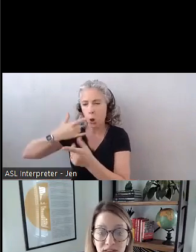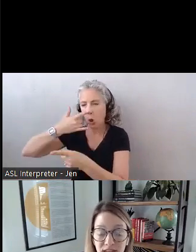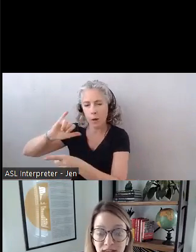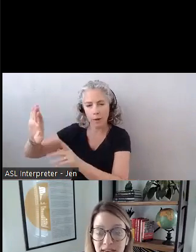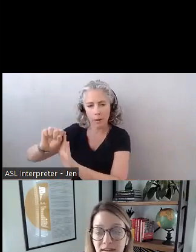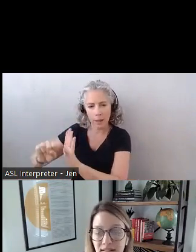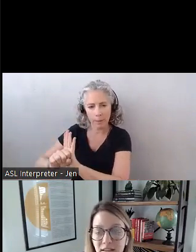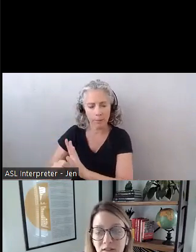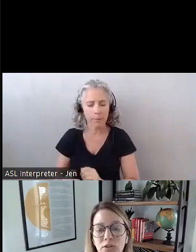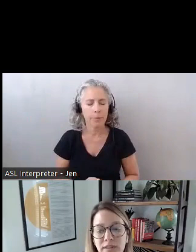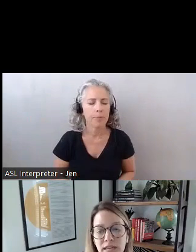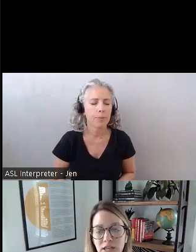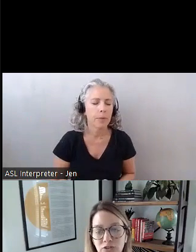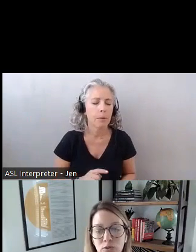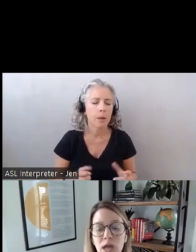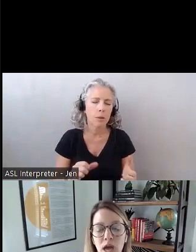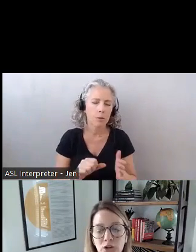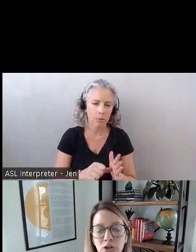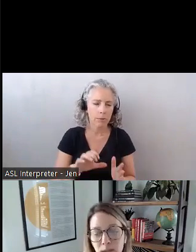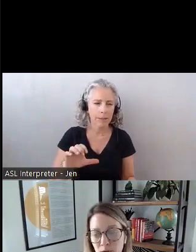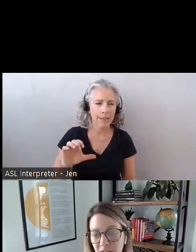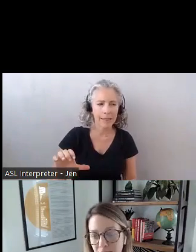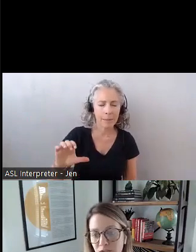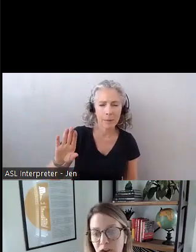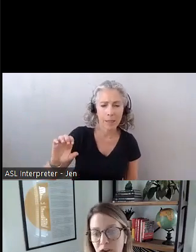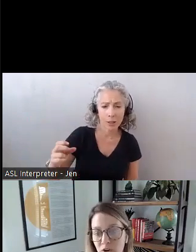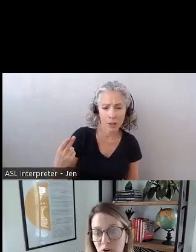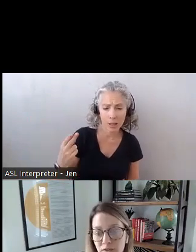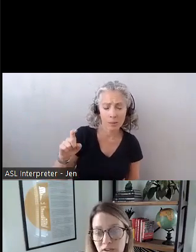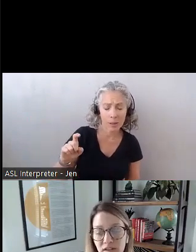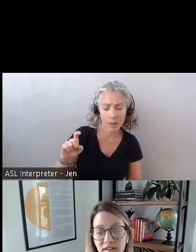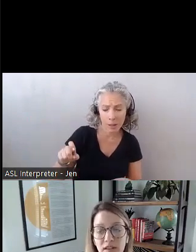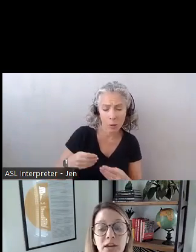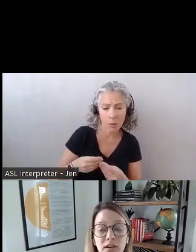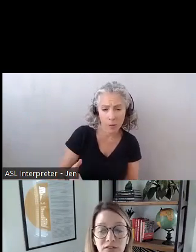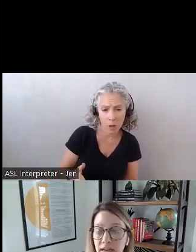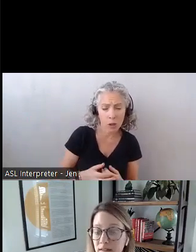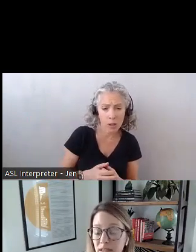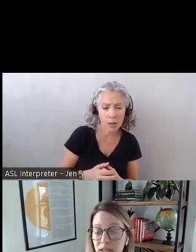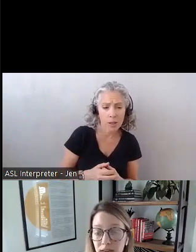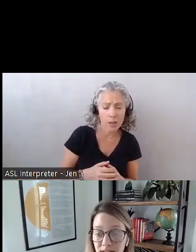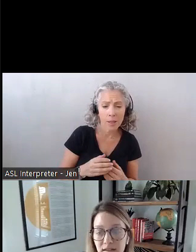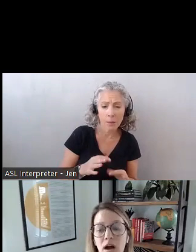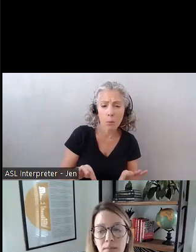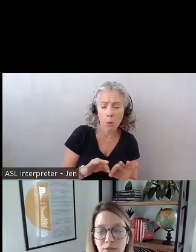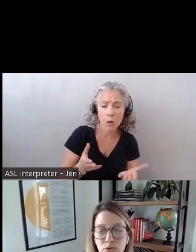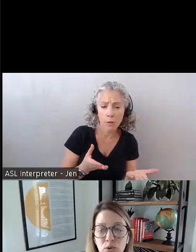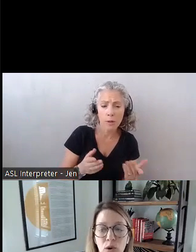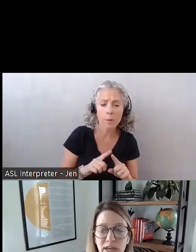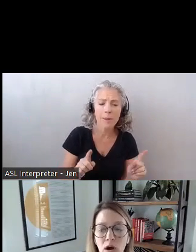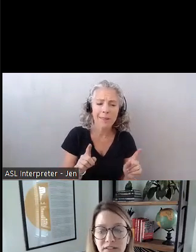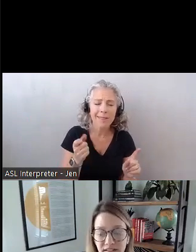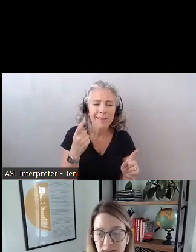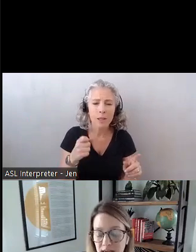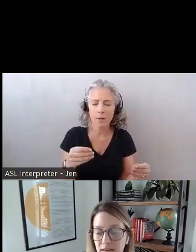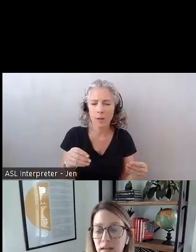because, the CCBHCs, although they need to directly provide those non-core services, there is flexibility